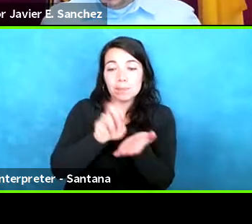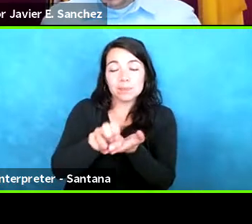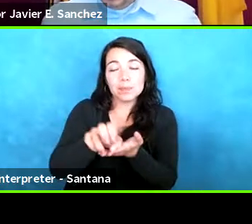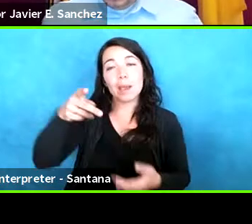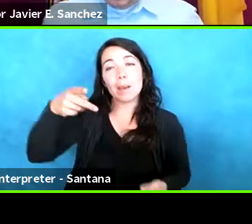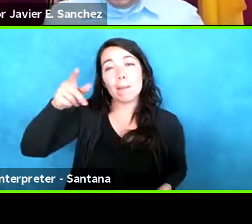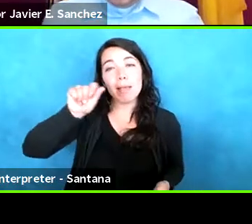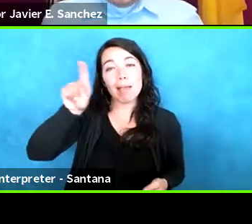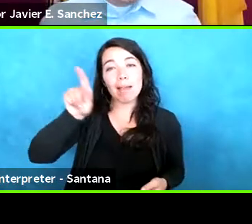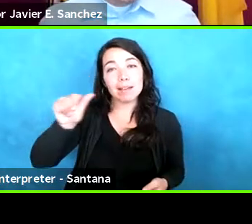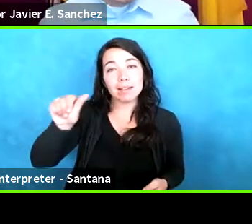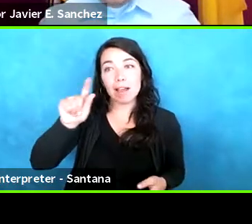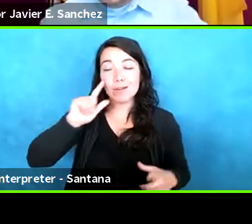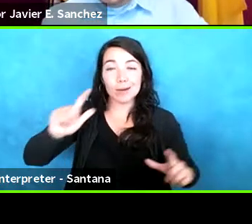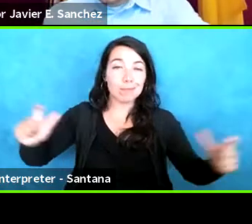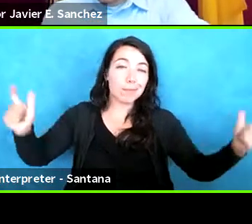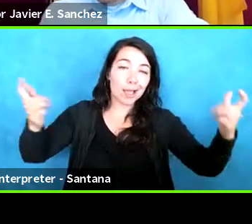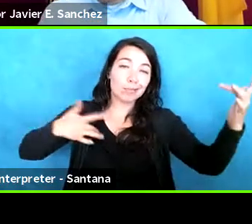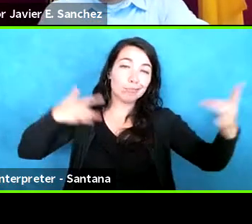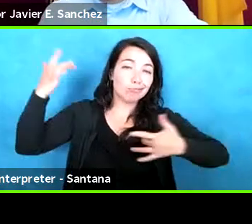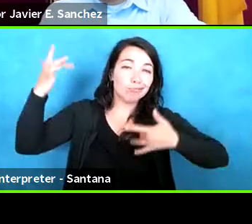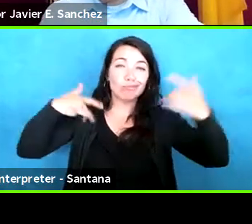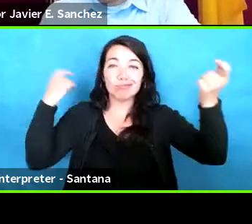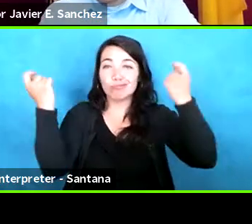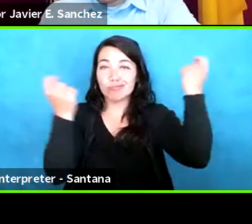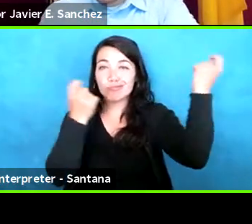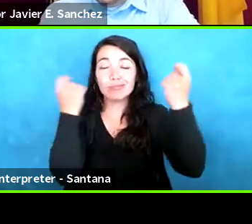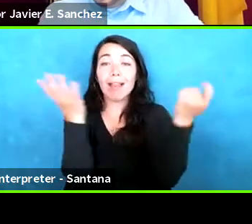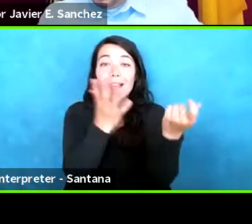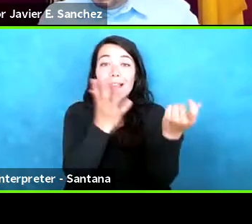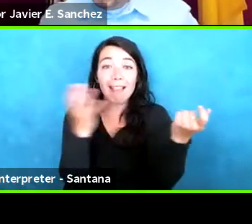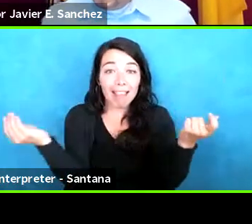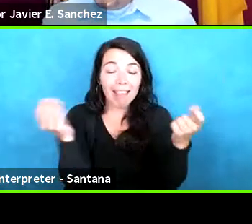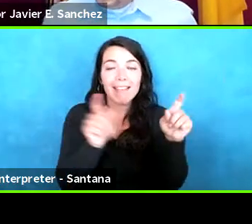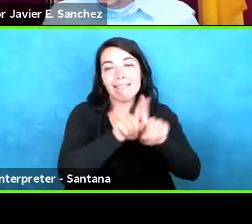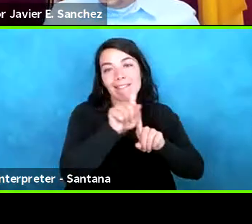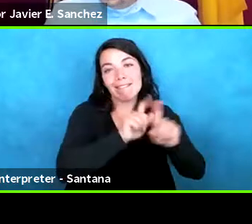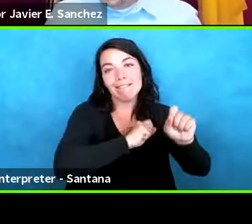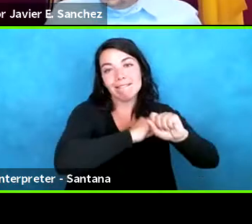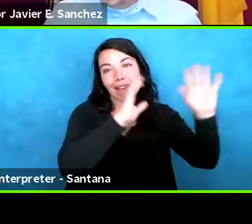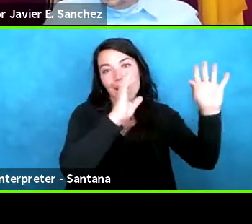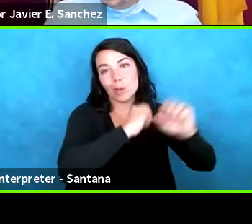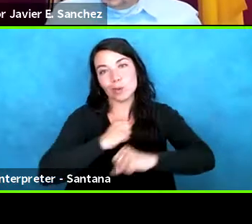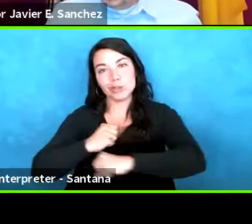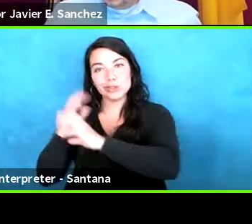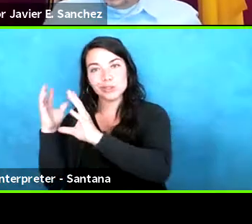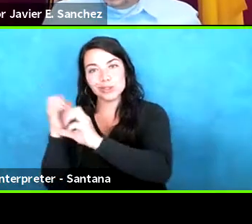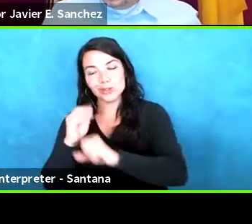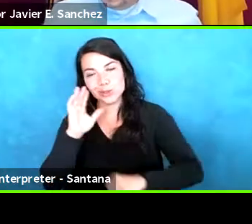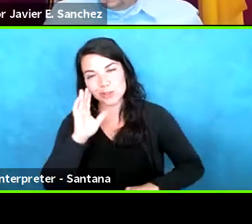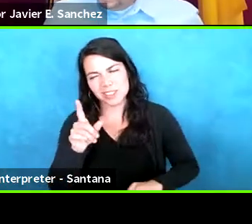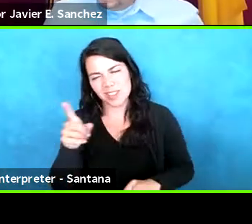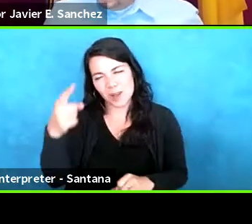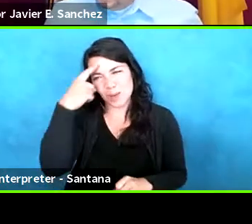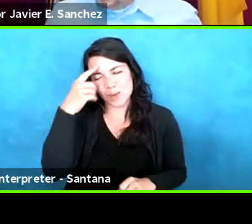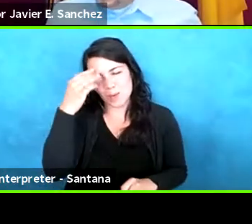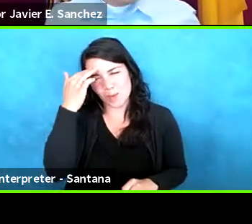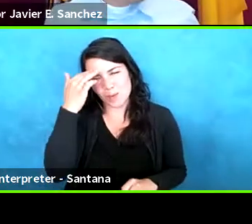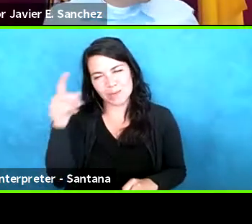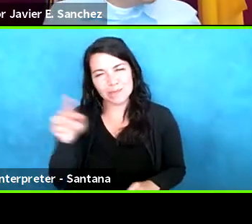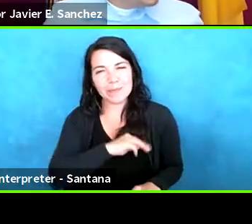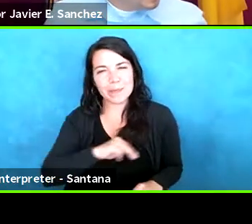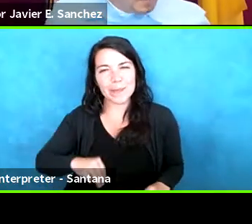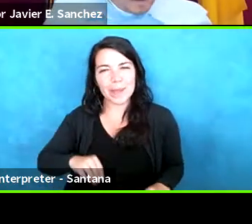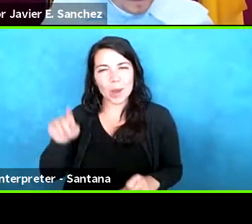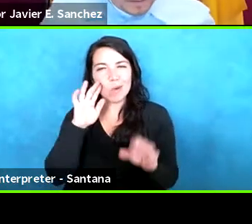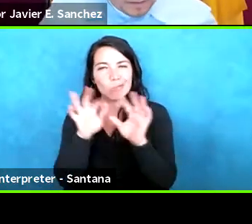for a great extravaganza and fireworks display that will be happening later that evening. But I know that you're going to speak a little bit more on that, sir, so I will touch base a little